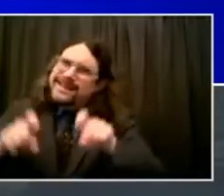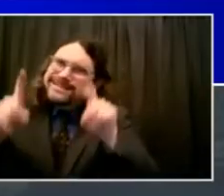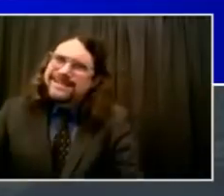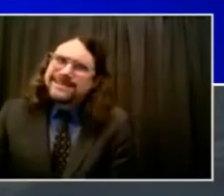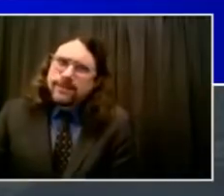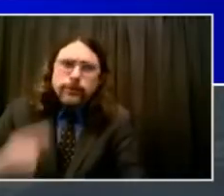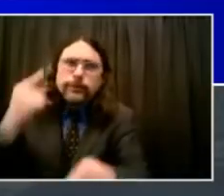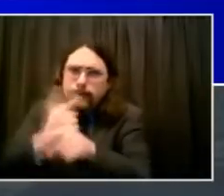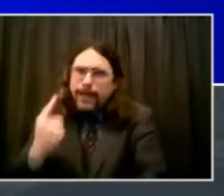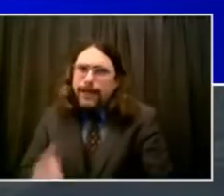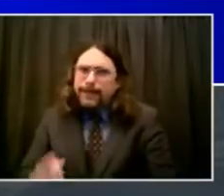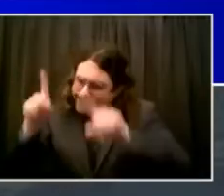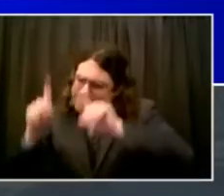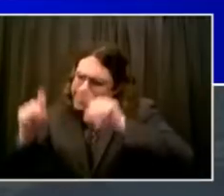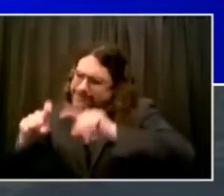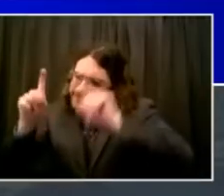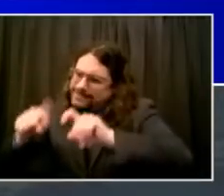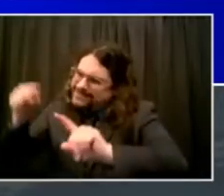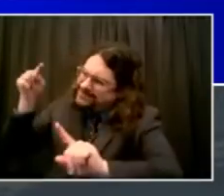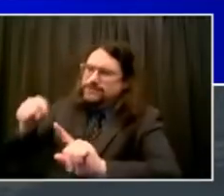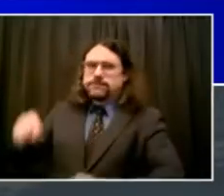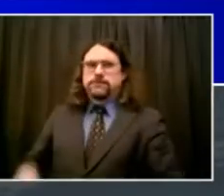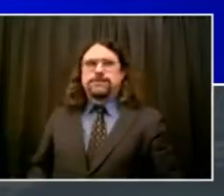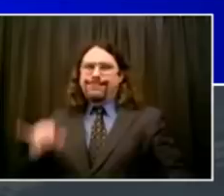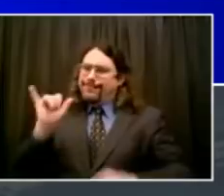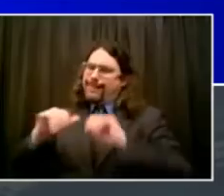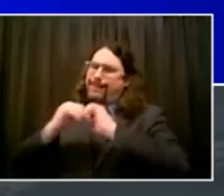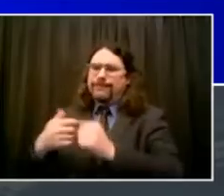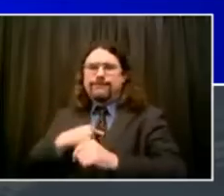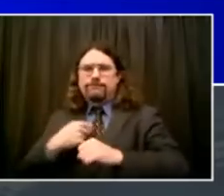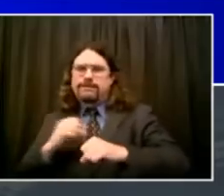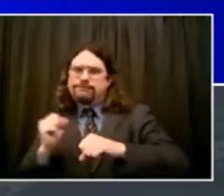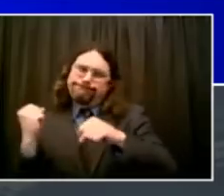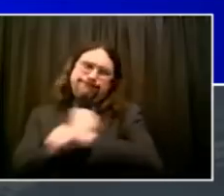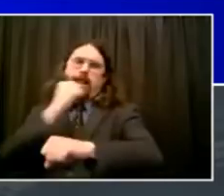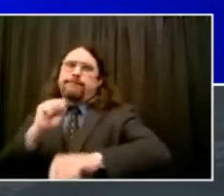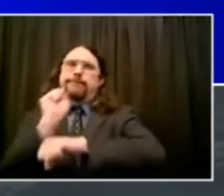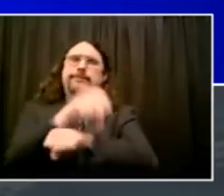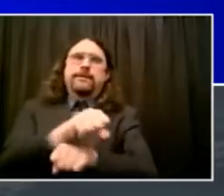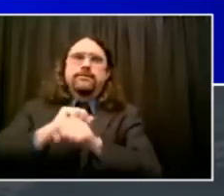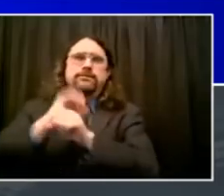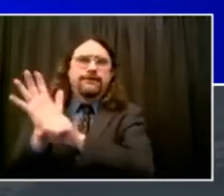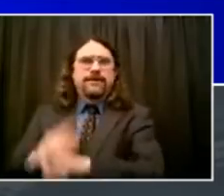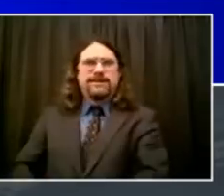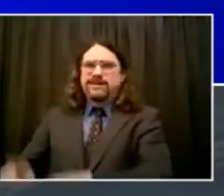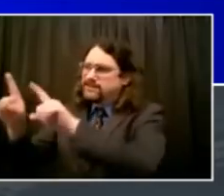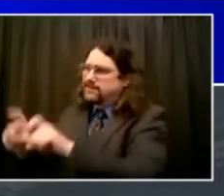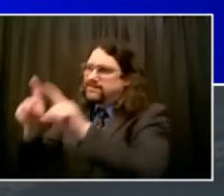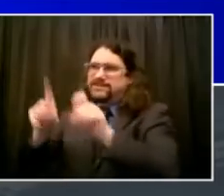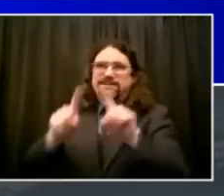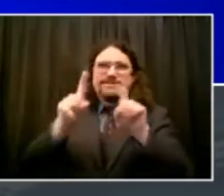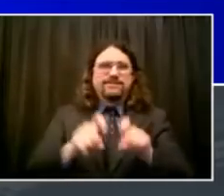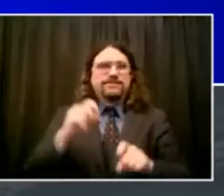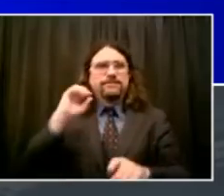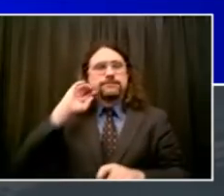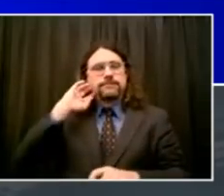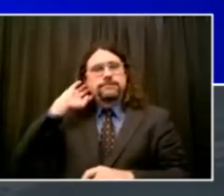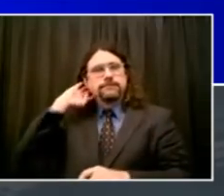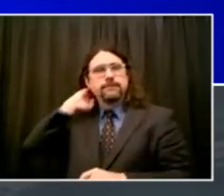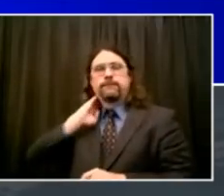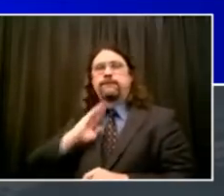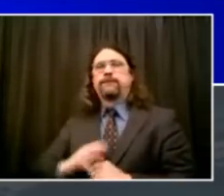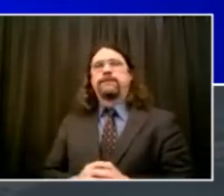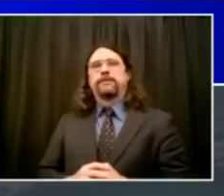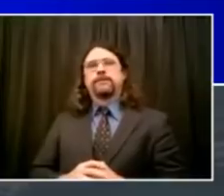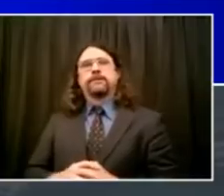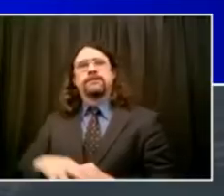We, in the first weeks of this crisis, there was no testing to be had, basically, and what we had to go to